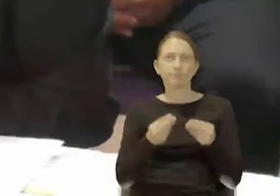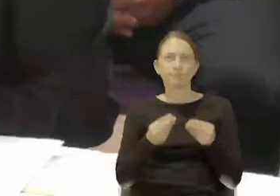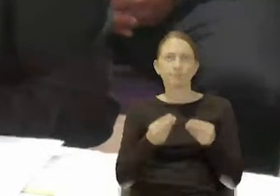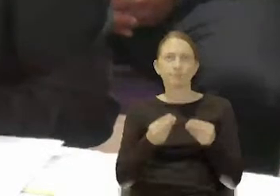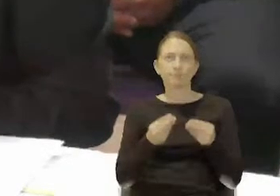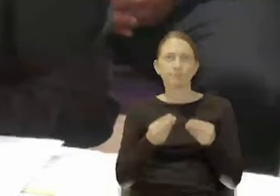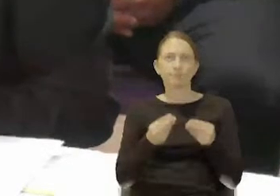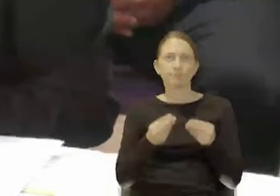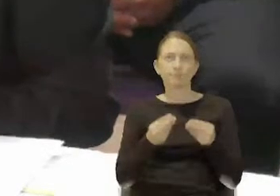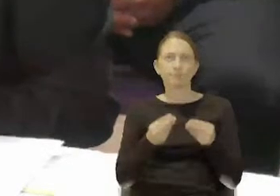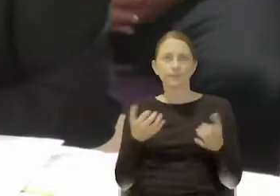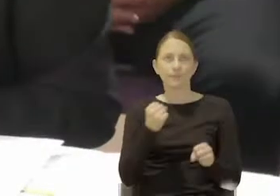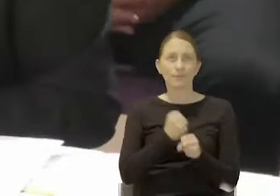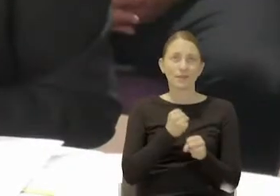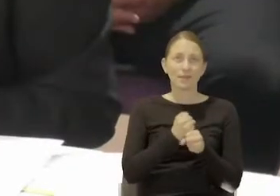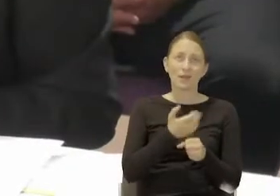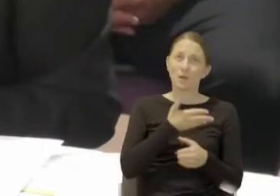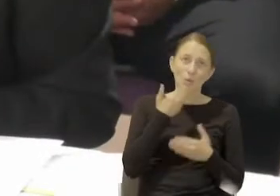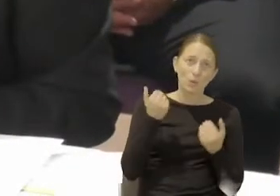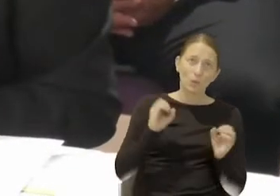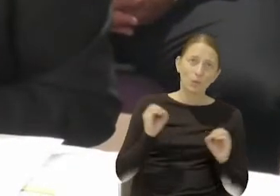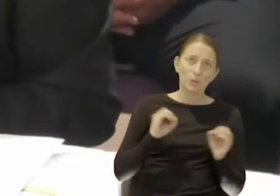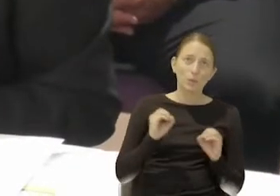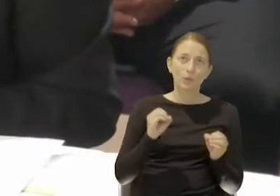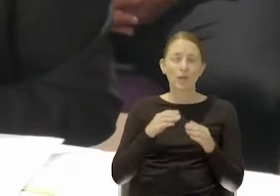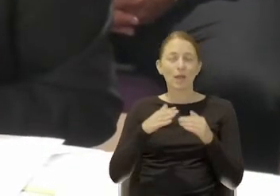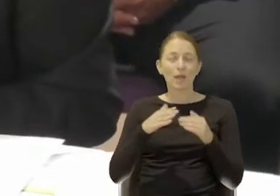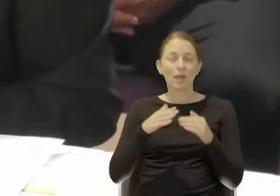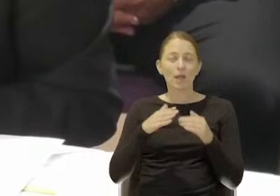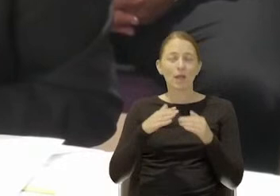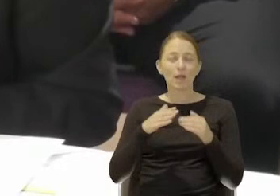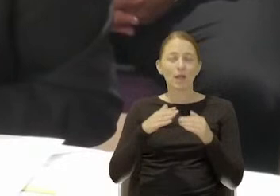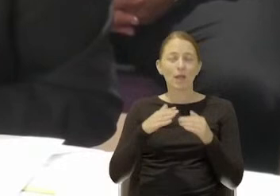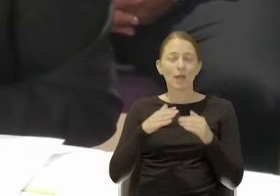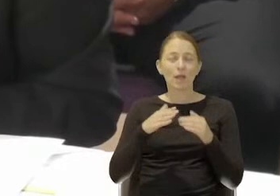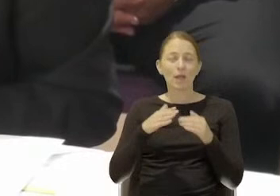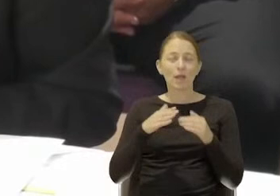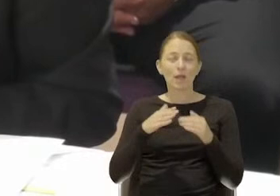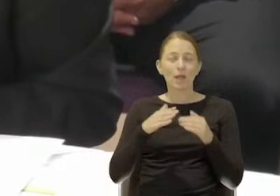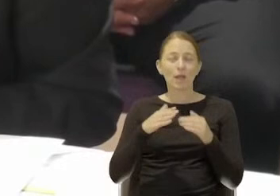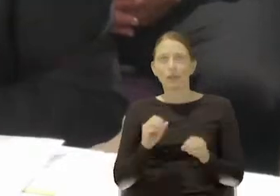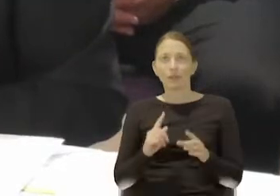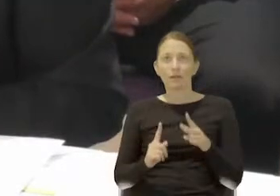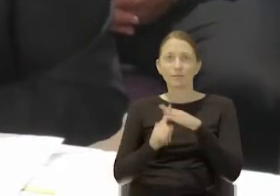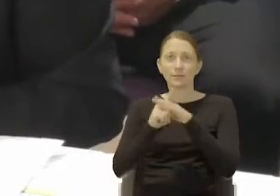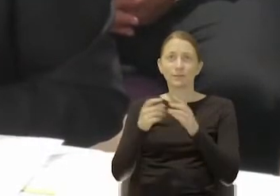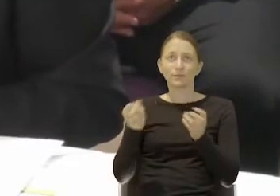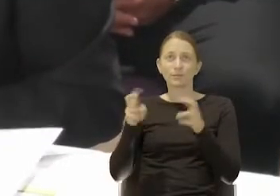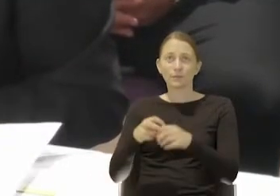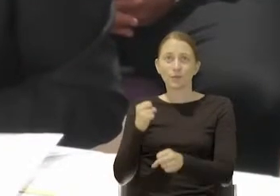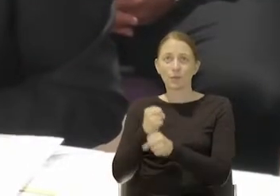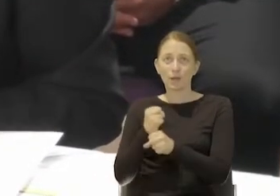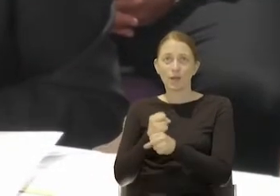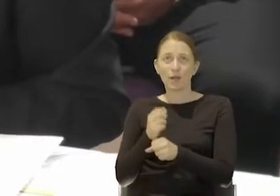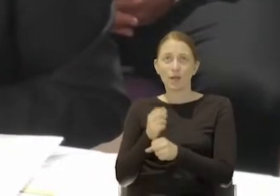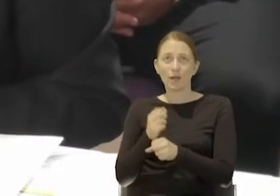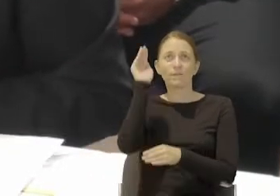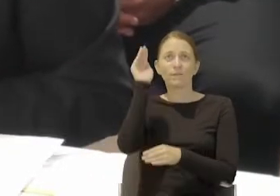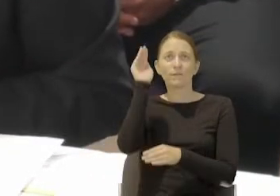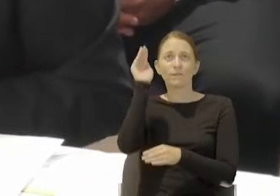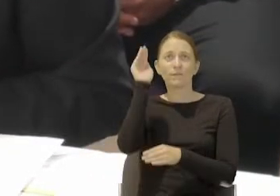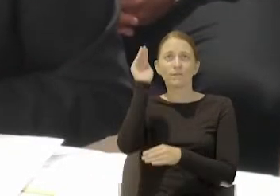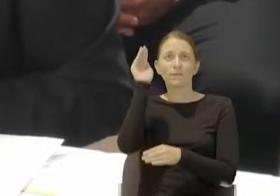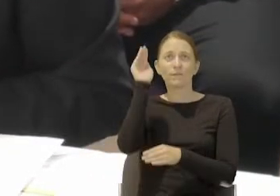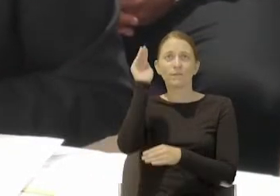Also, jobs are important. There's no housing without jobs, so we need to create jobs to then create housing. That is